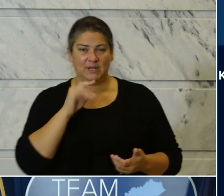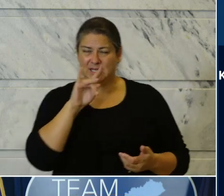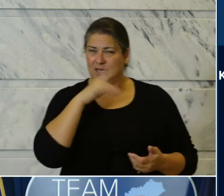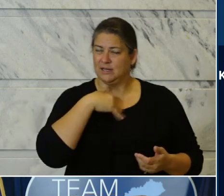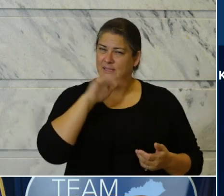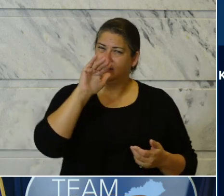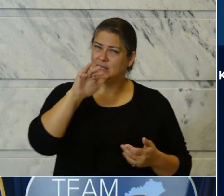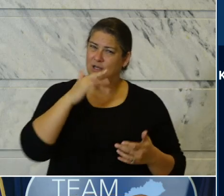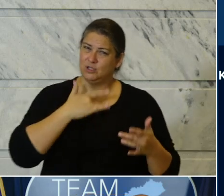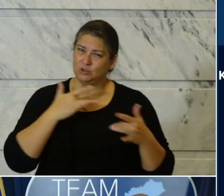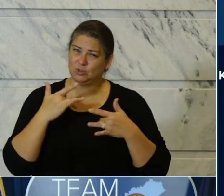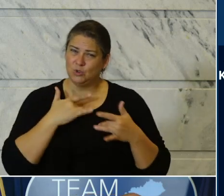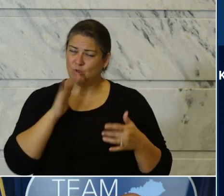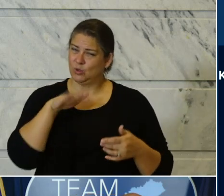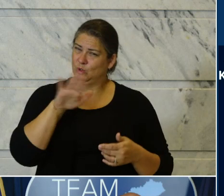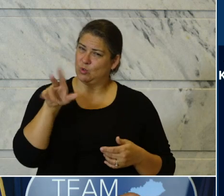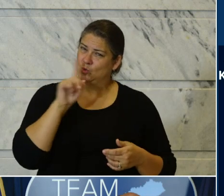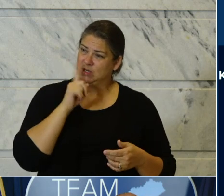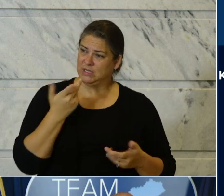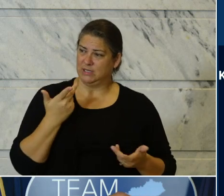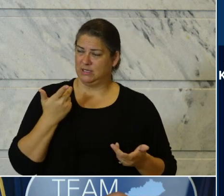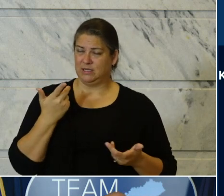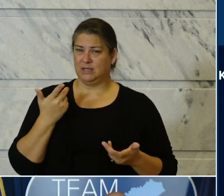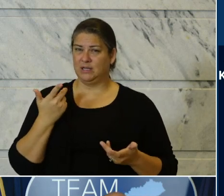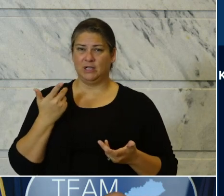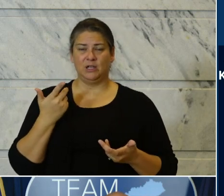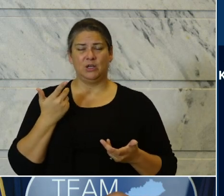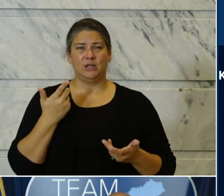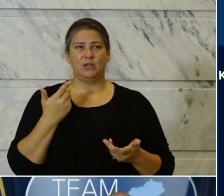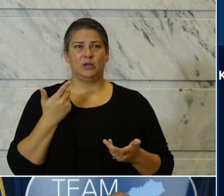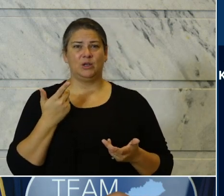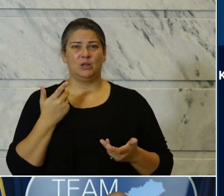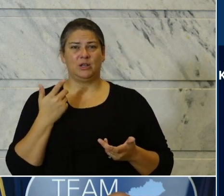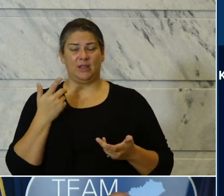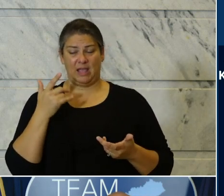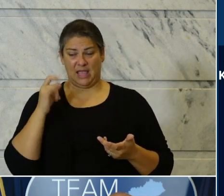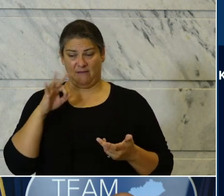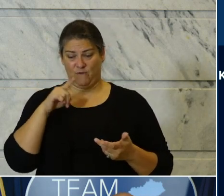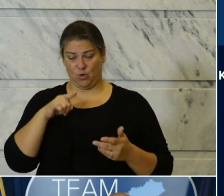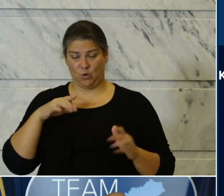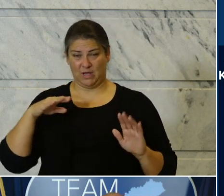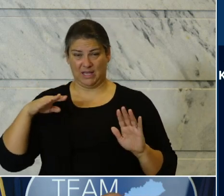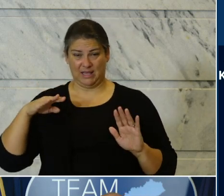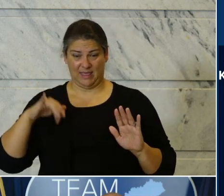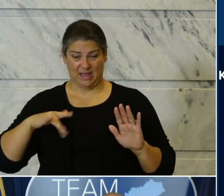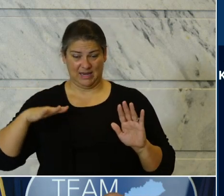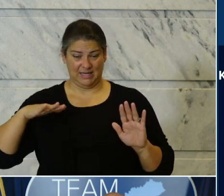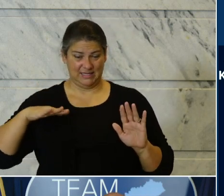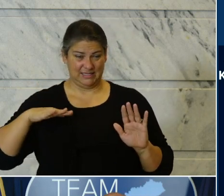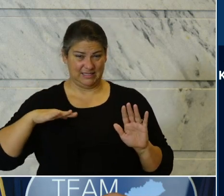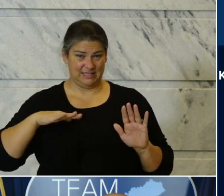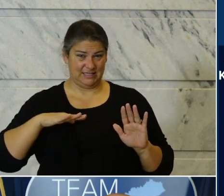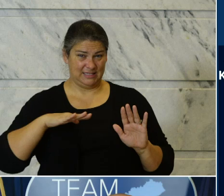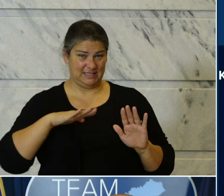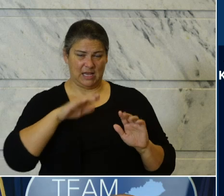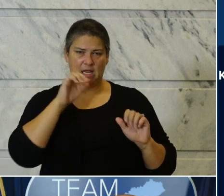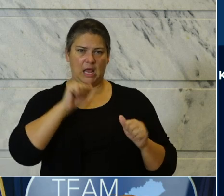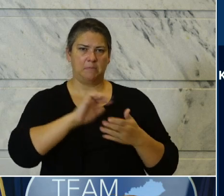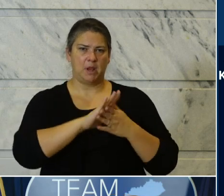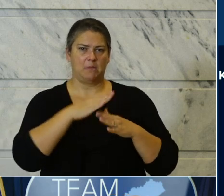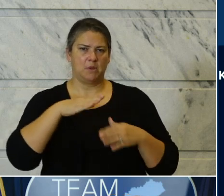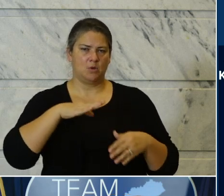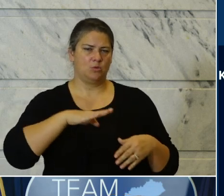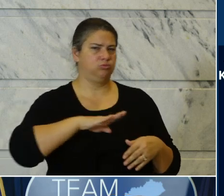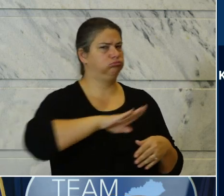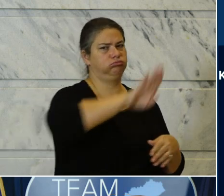you're running at higher levels, you take off more quickly. You're start at a worse starting point, and so the badness can get bad more quickly.